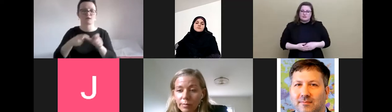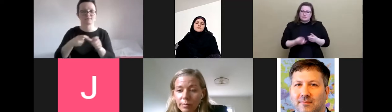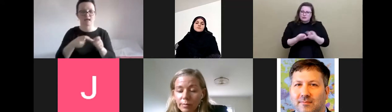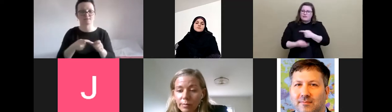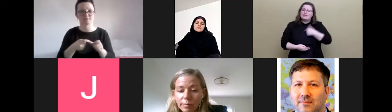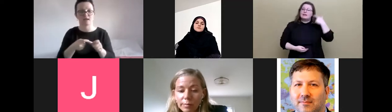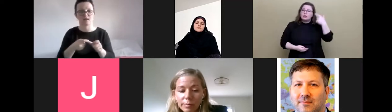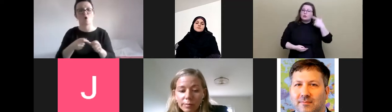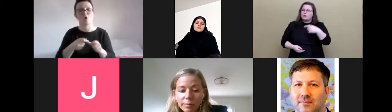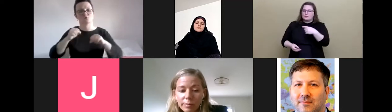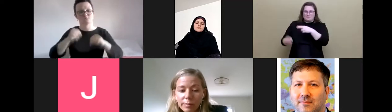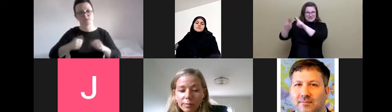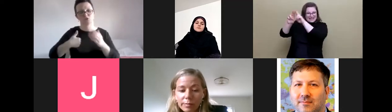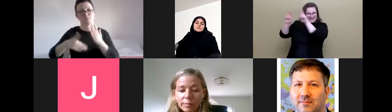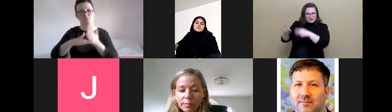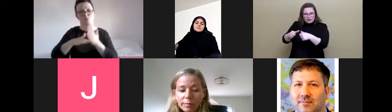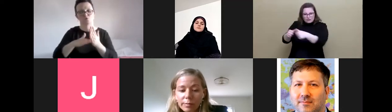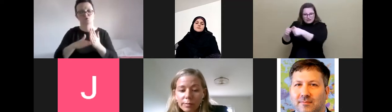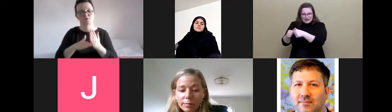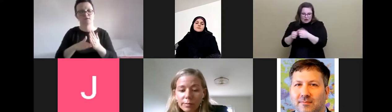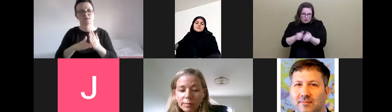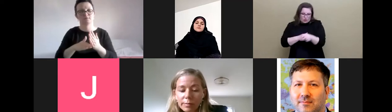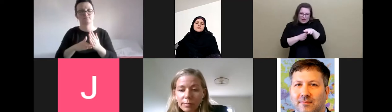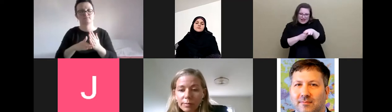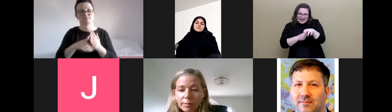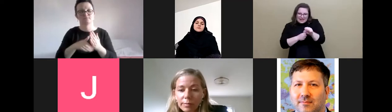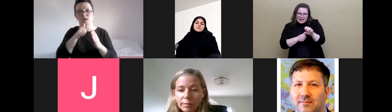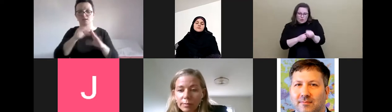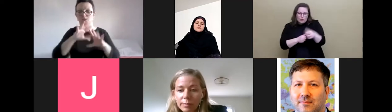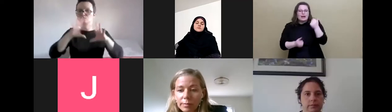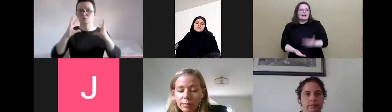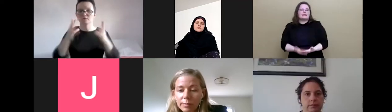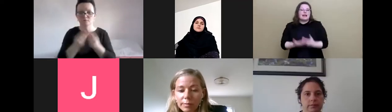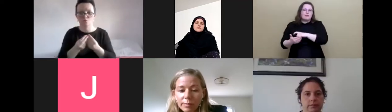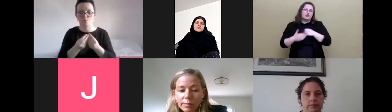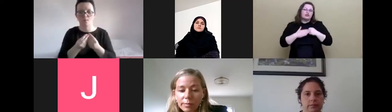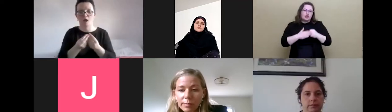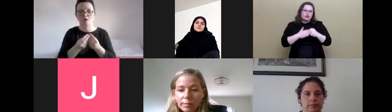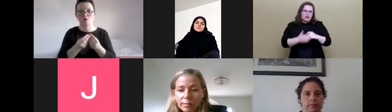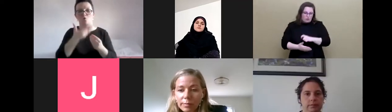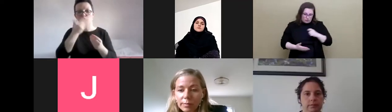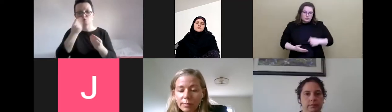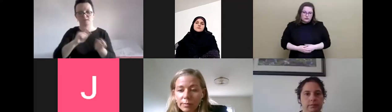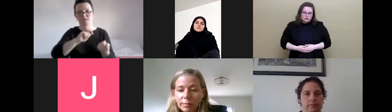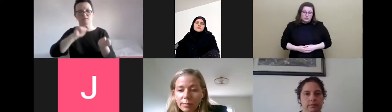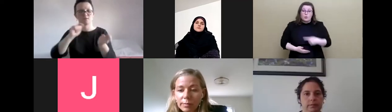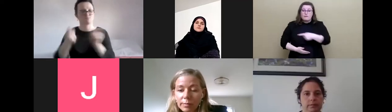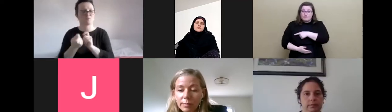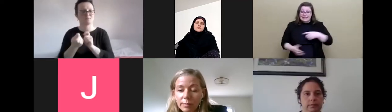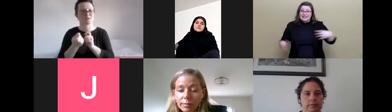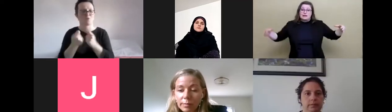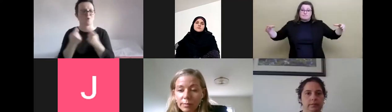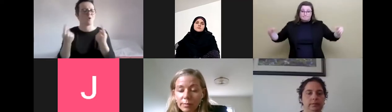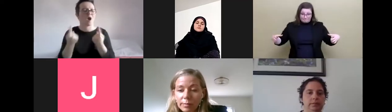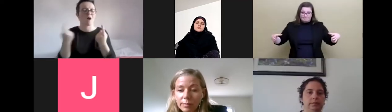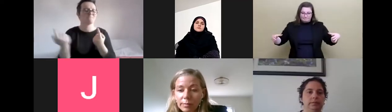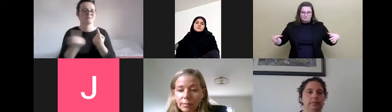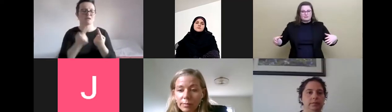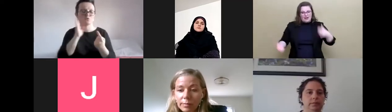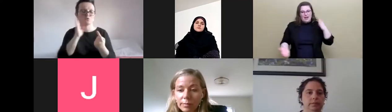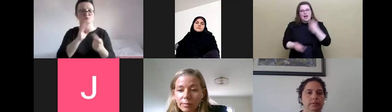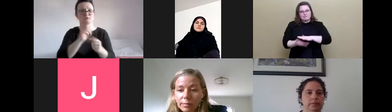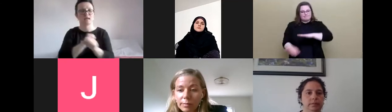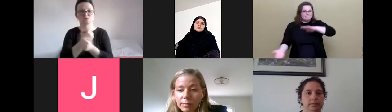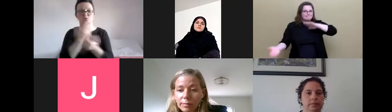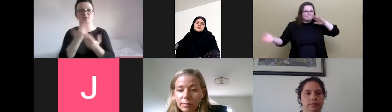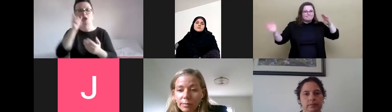and some NGOs will help us in this, and that all of us together will manage to change the environment in